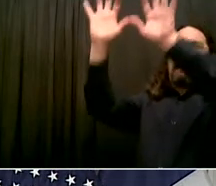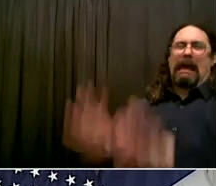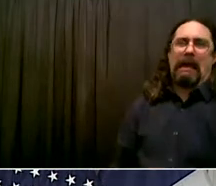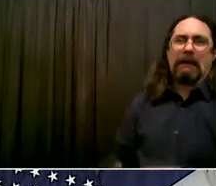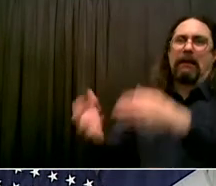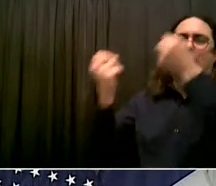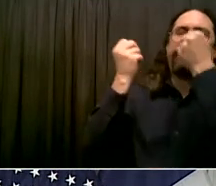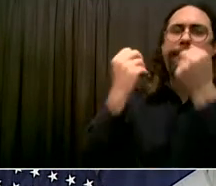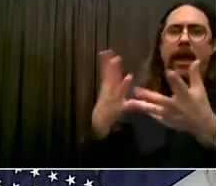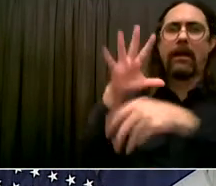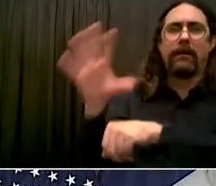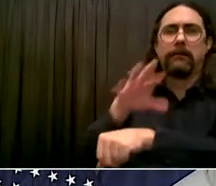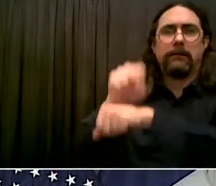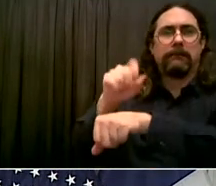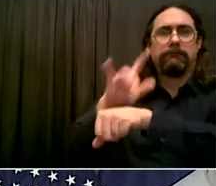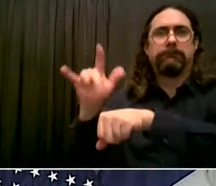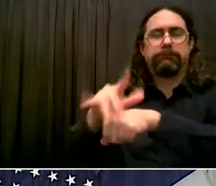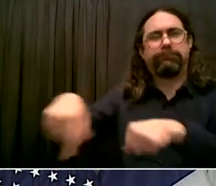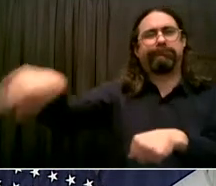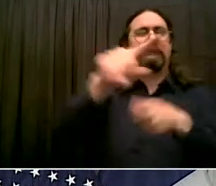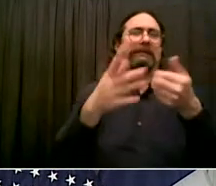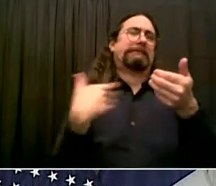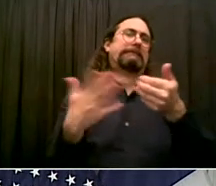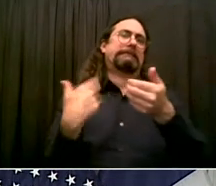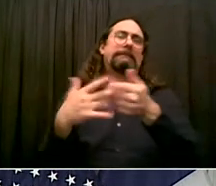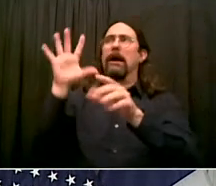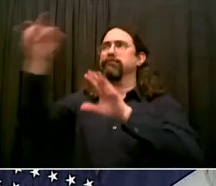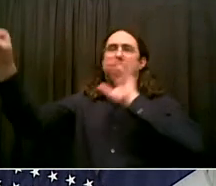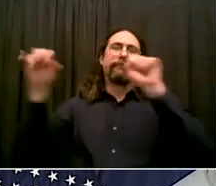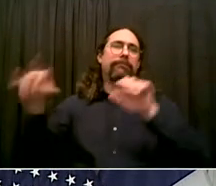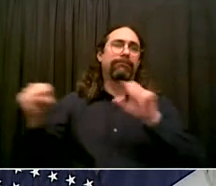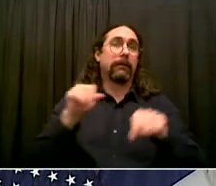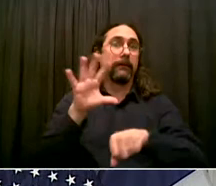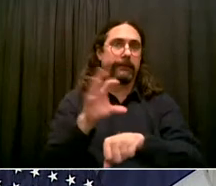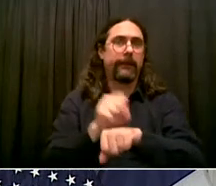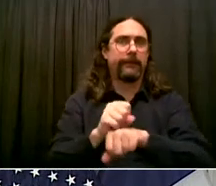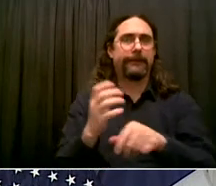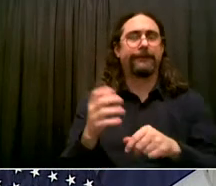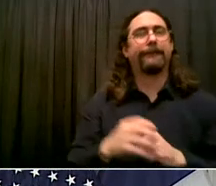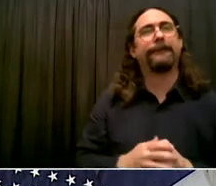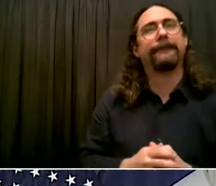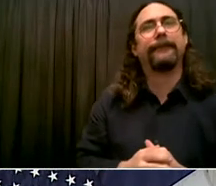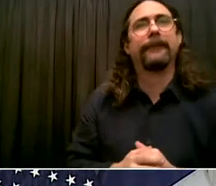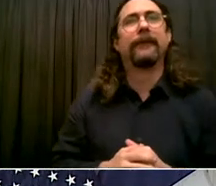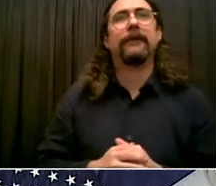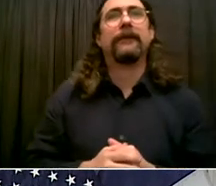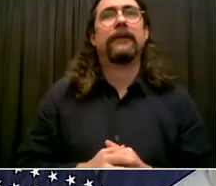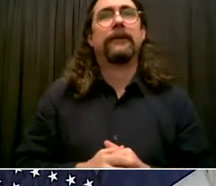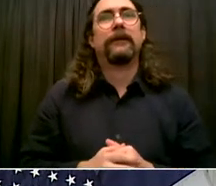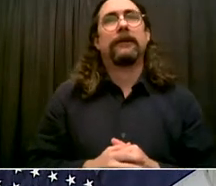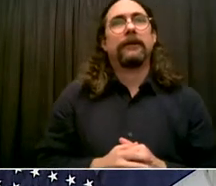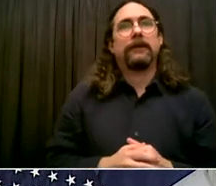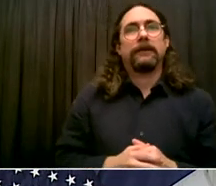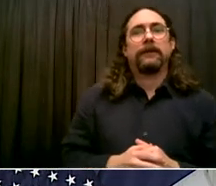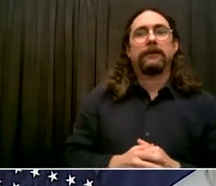What do you got? Do you have Roger? I'll stop you, I'm just real fast. Oh, Ted, go ahead. I'm sorry, Ted, go